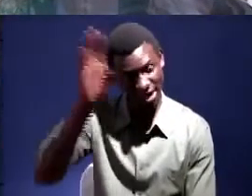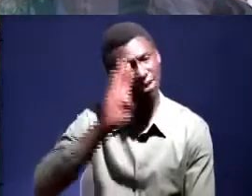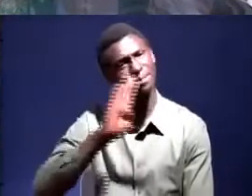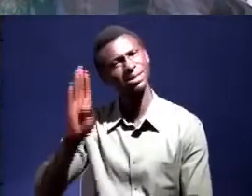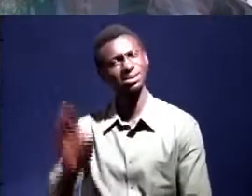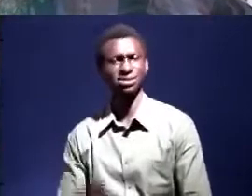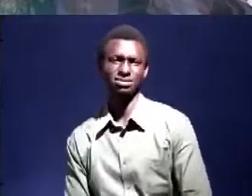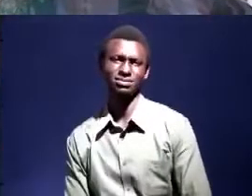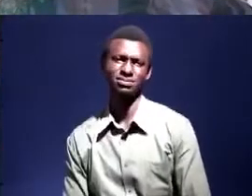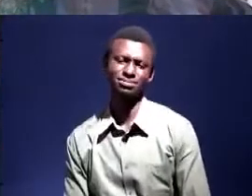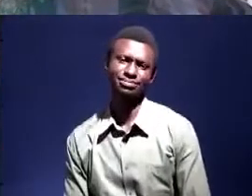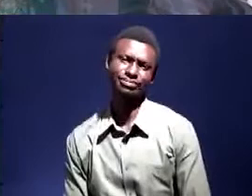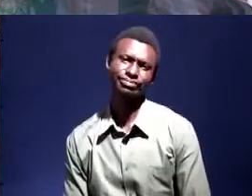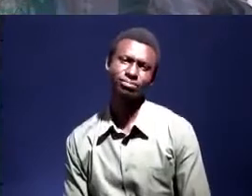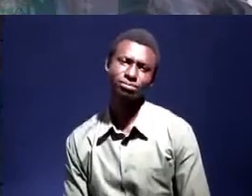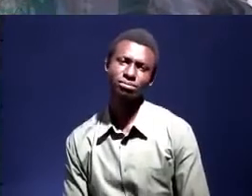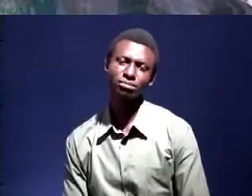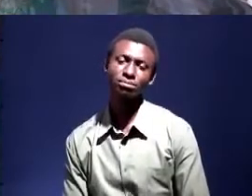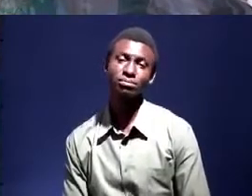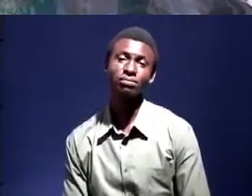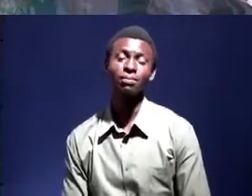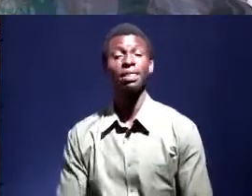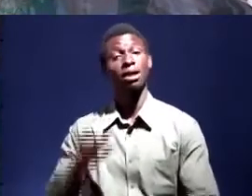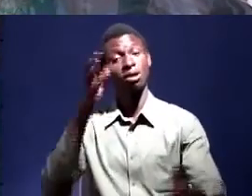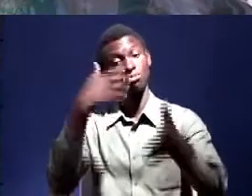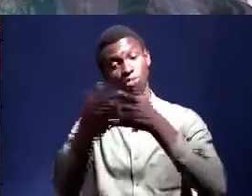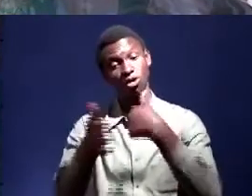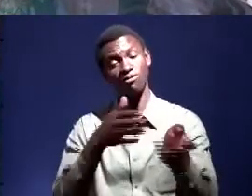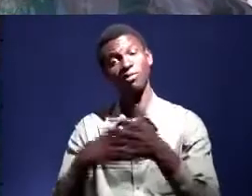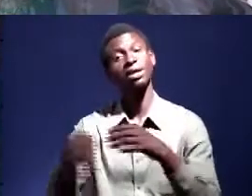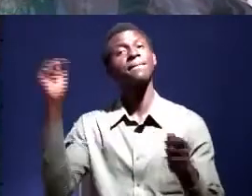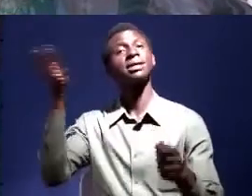and make disciples of all nations,